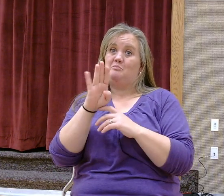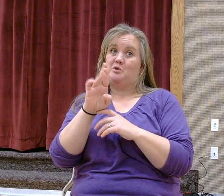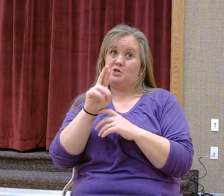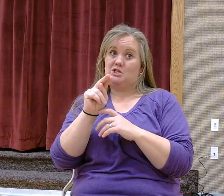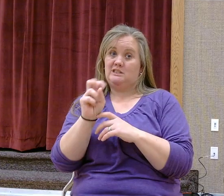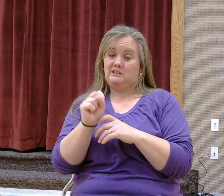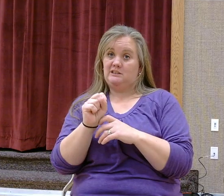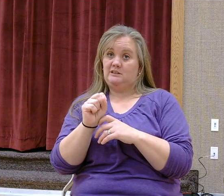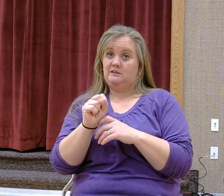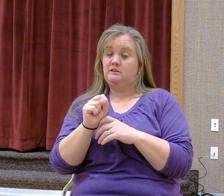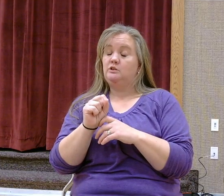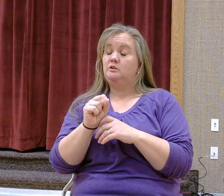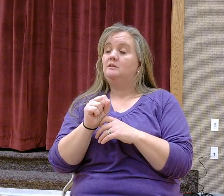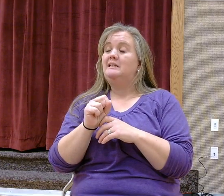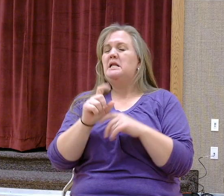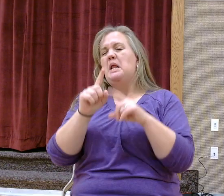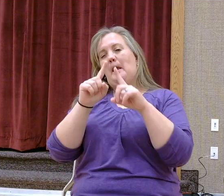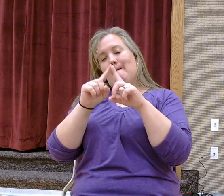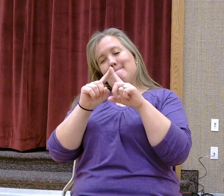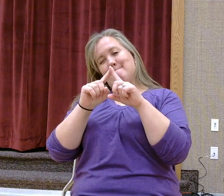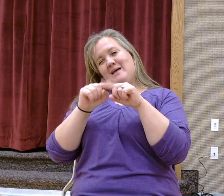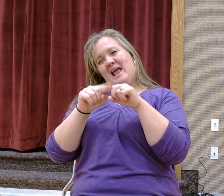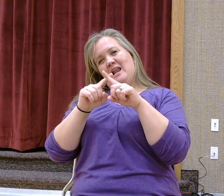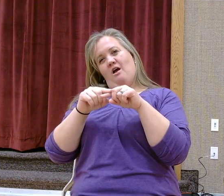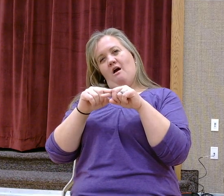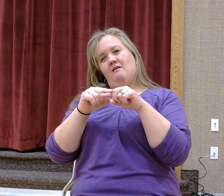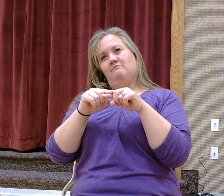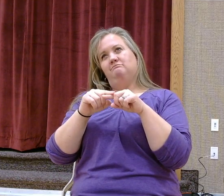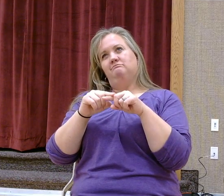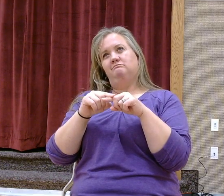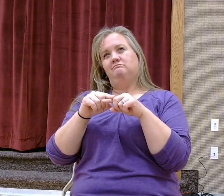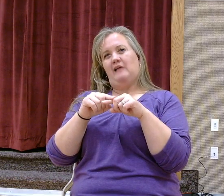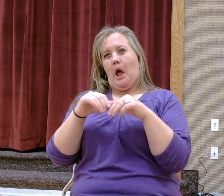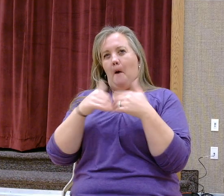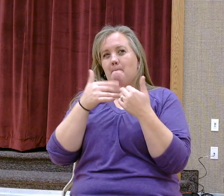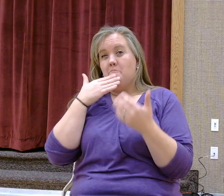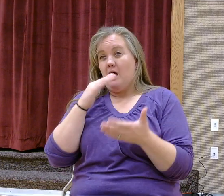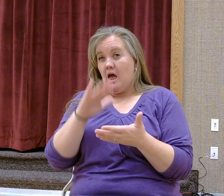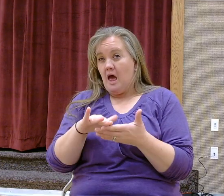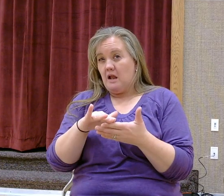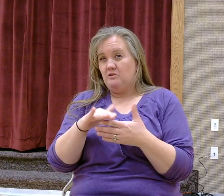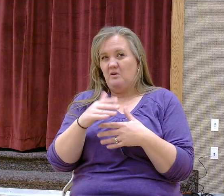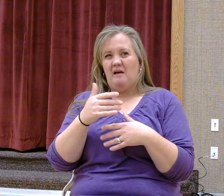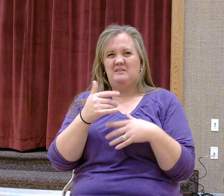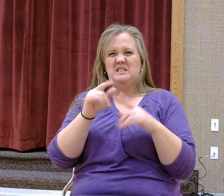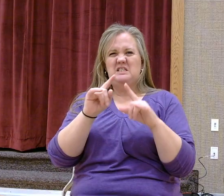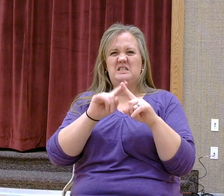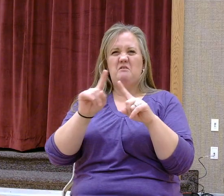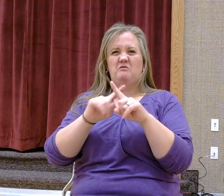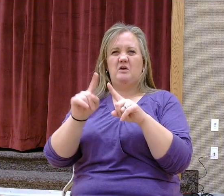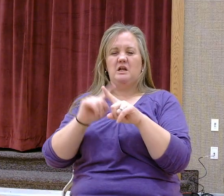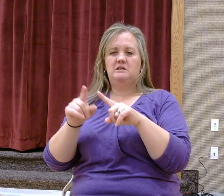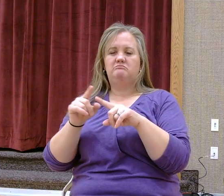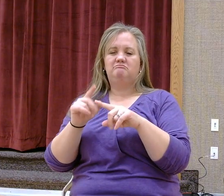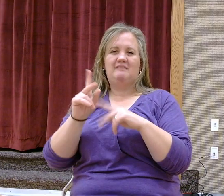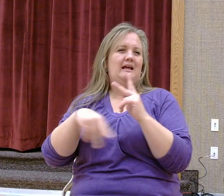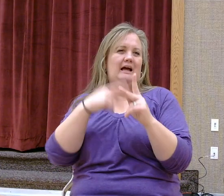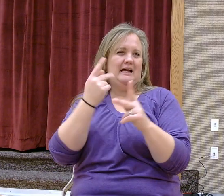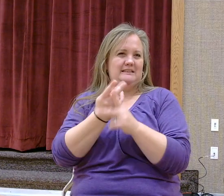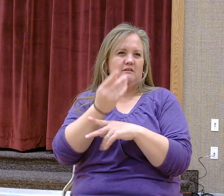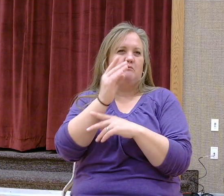do is you can, again, depending on the deepness, now there's different kinds of burns as well, just like wounds, superficial